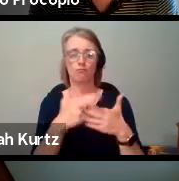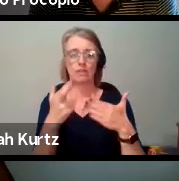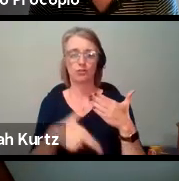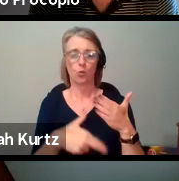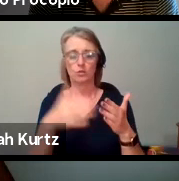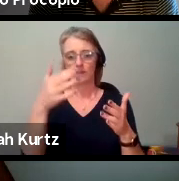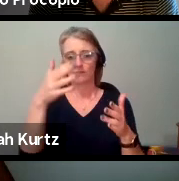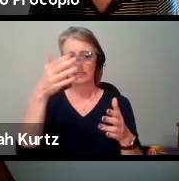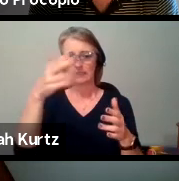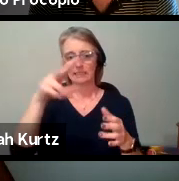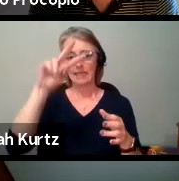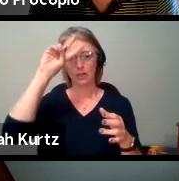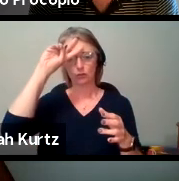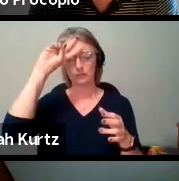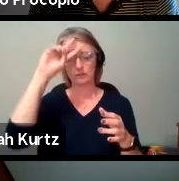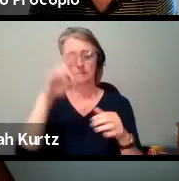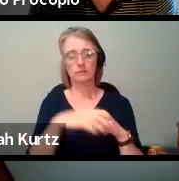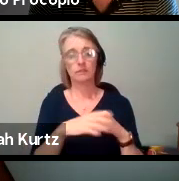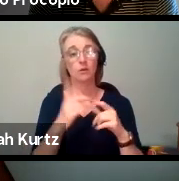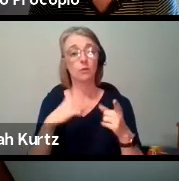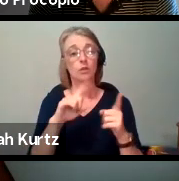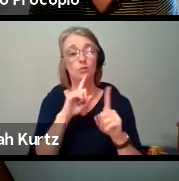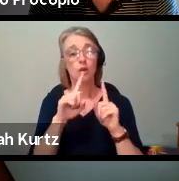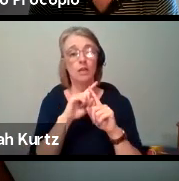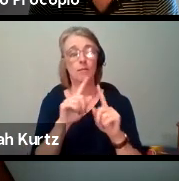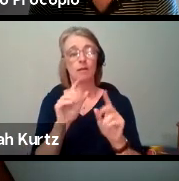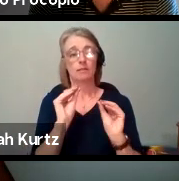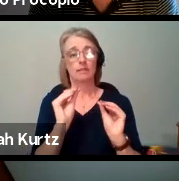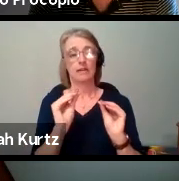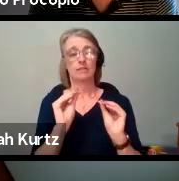ignorance. So when we're talking about educate yourself,